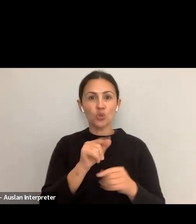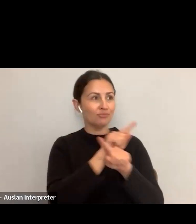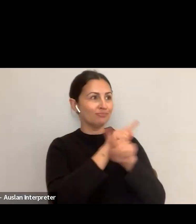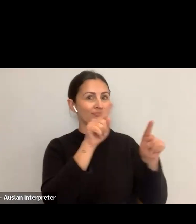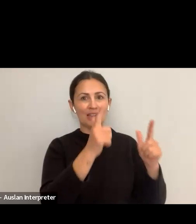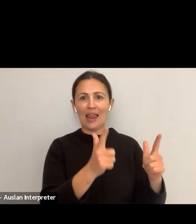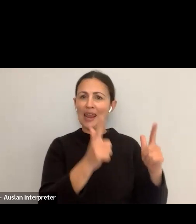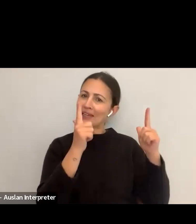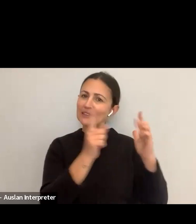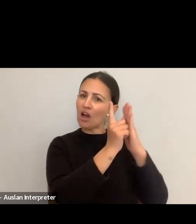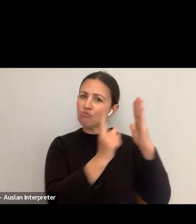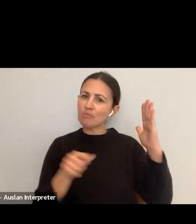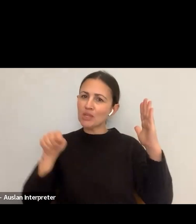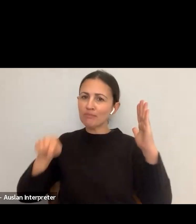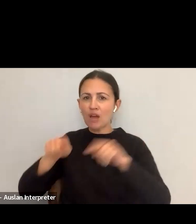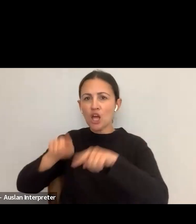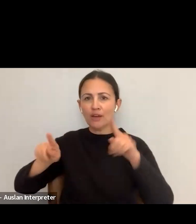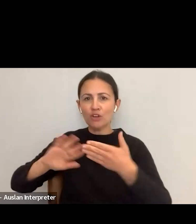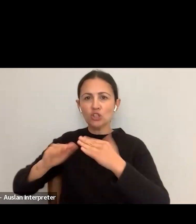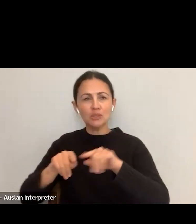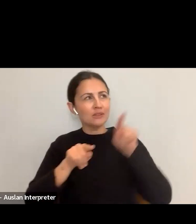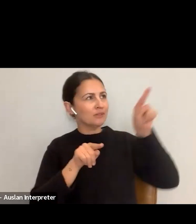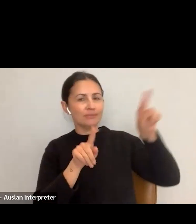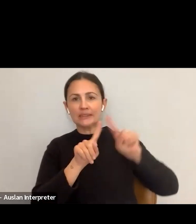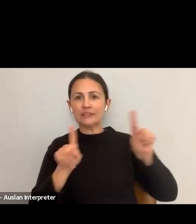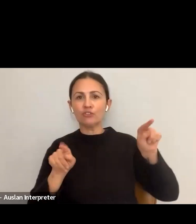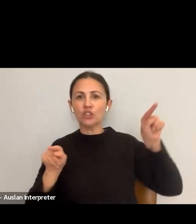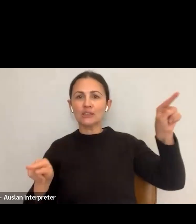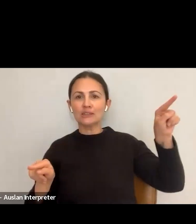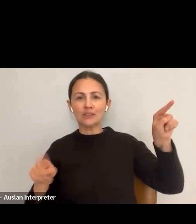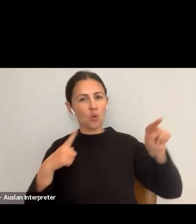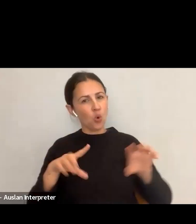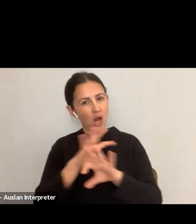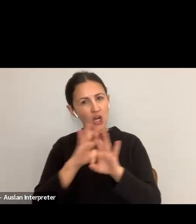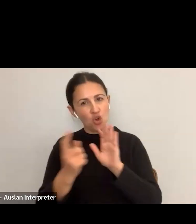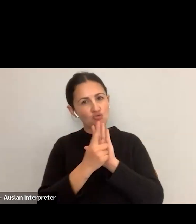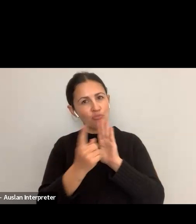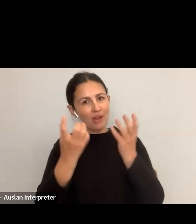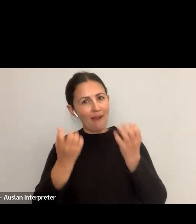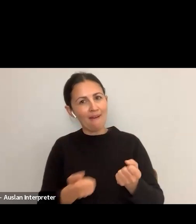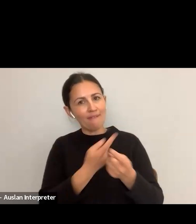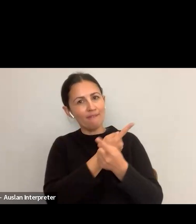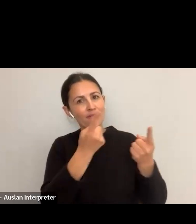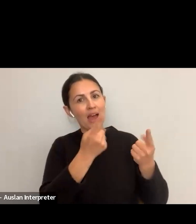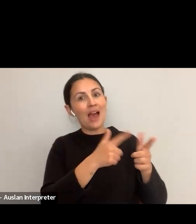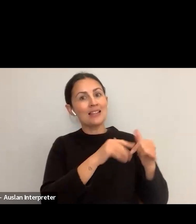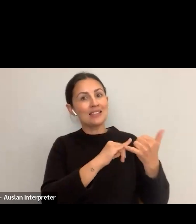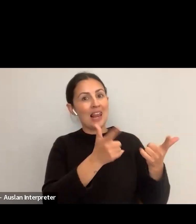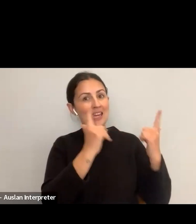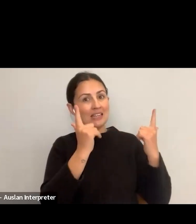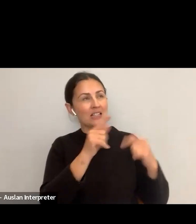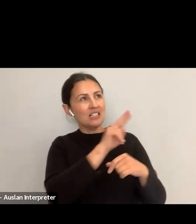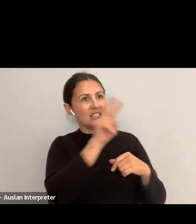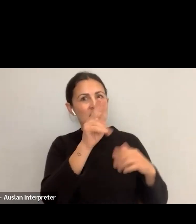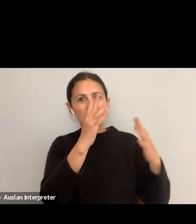represents the communities that will benefit and whose stories are not necessarily being represented to be a great source of frustration. There just isn't